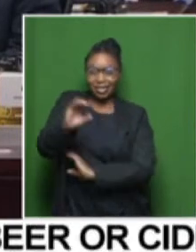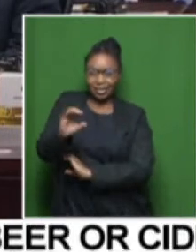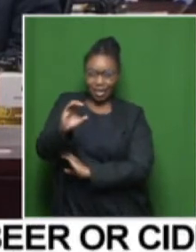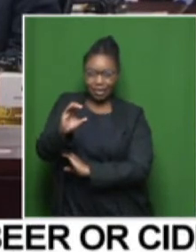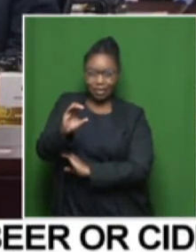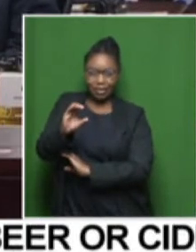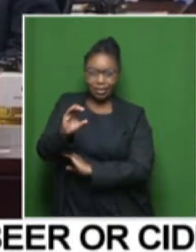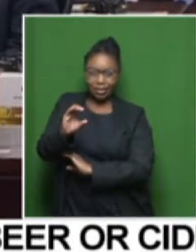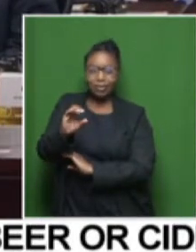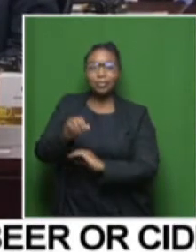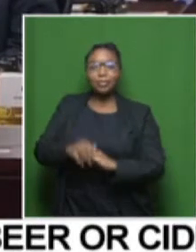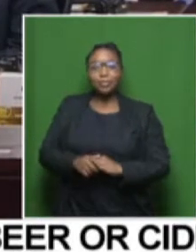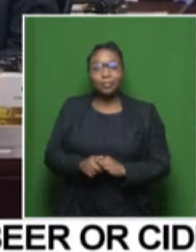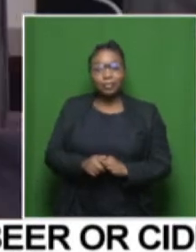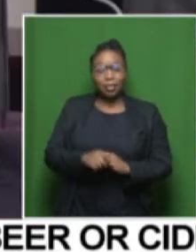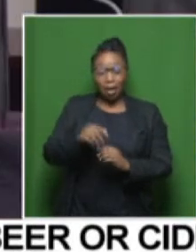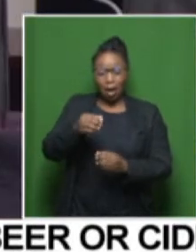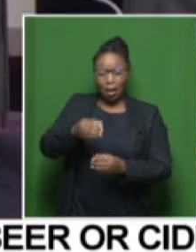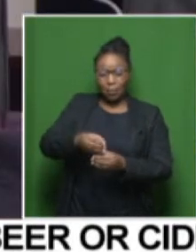A bottle of spirit,